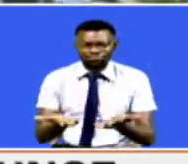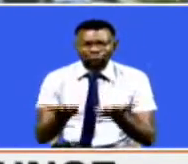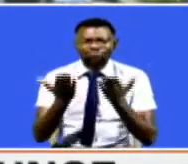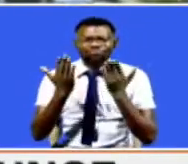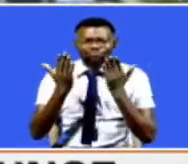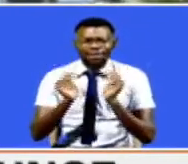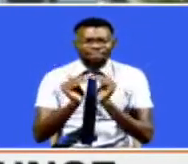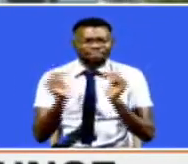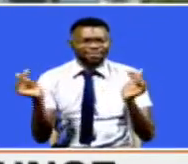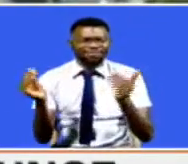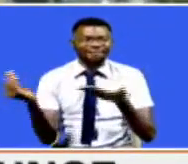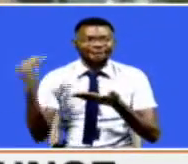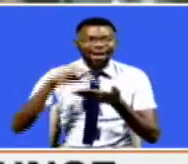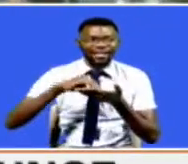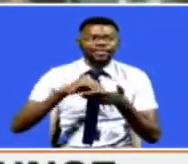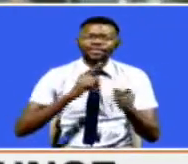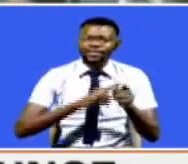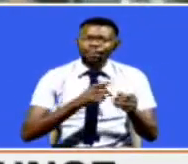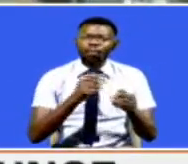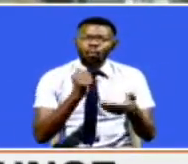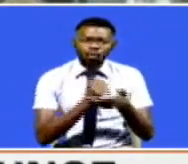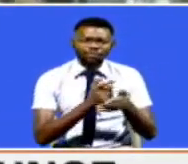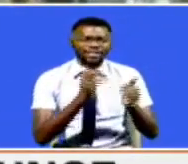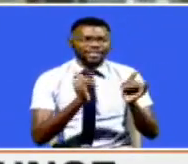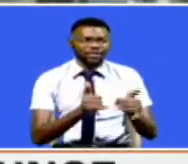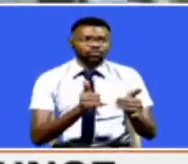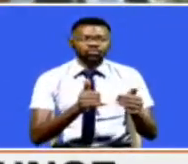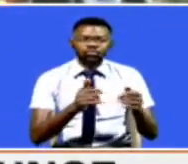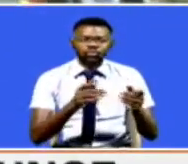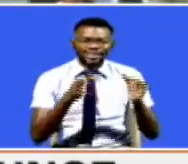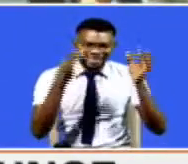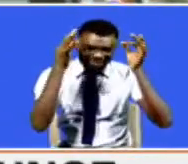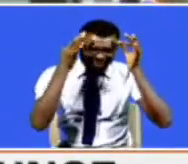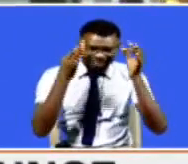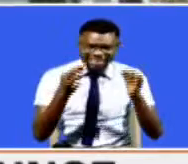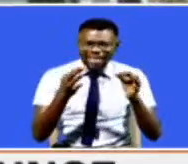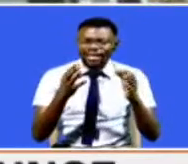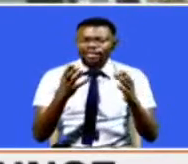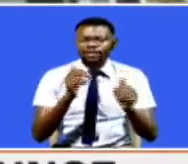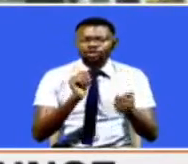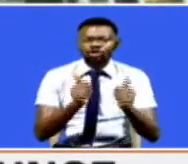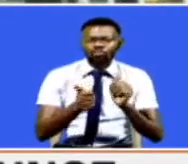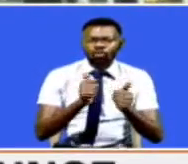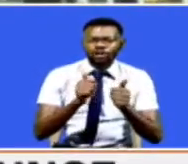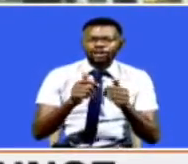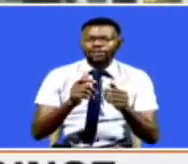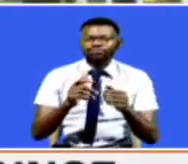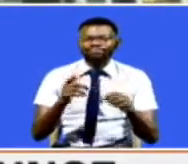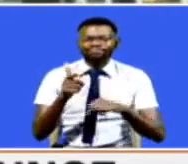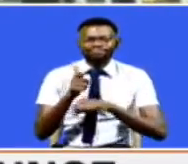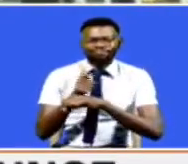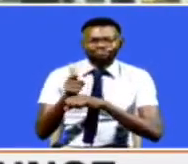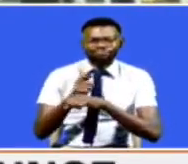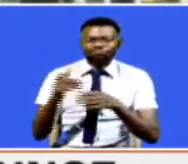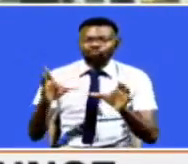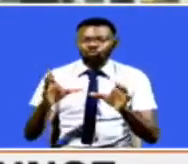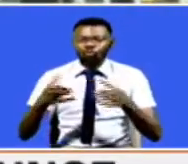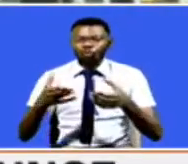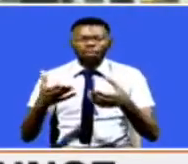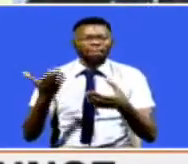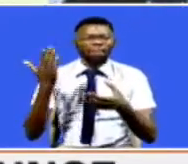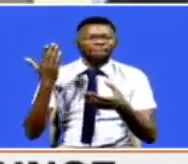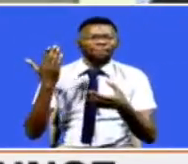we decided when the new office came in we have to bring back the SJAC team, has been dormant for a period of time, but we are happy that we are back.